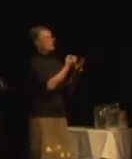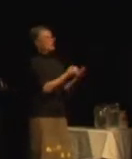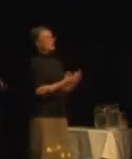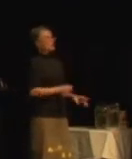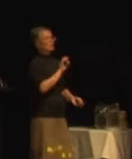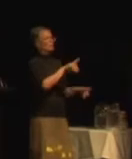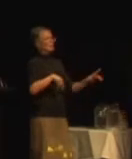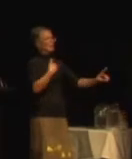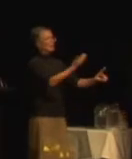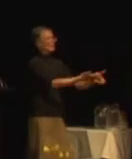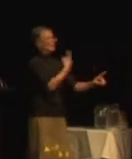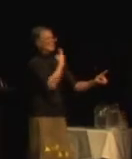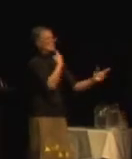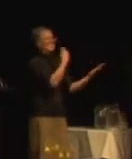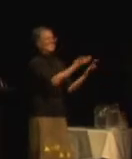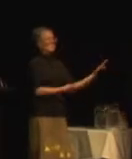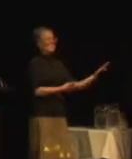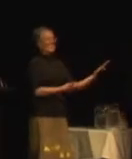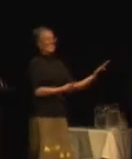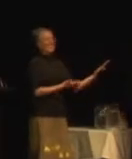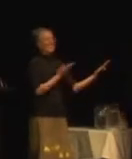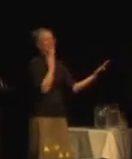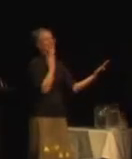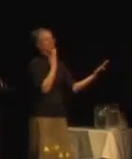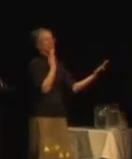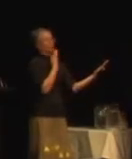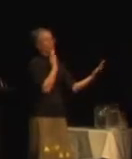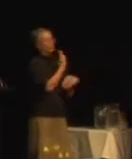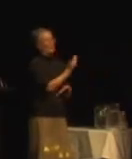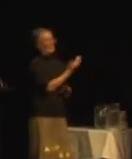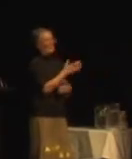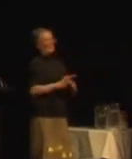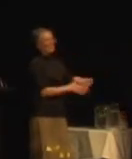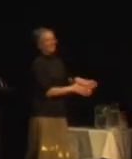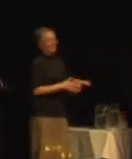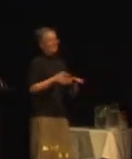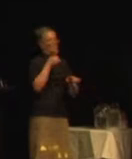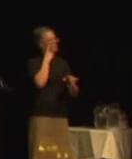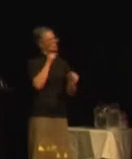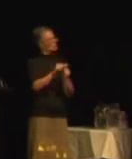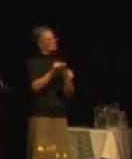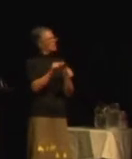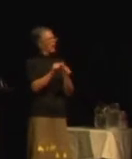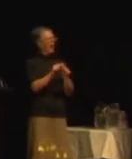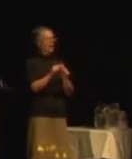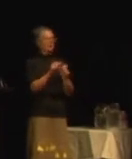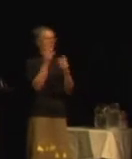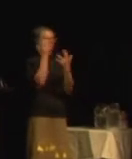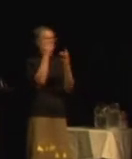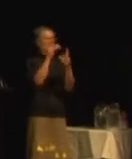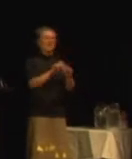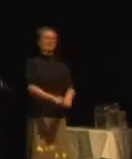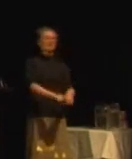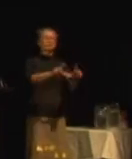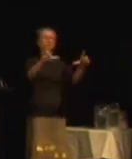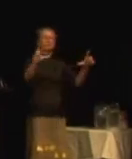work, but that would have been quite boring. But I thought it would be more interesting to zoom out a bit and think about the wider global